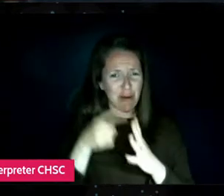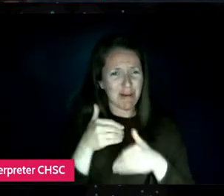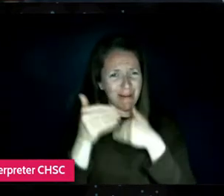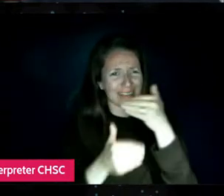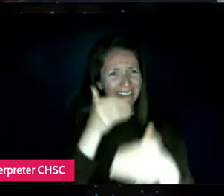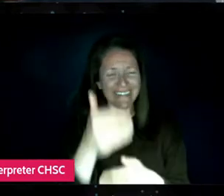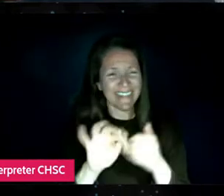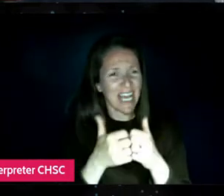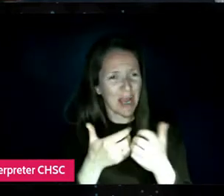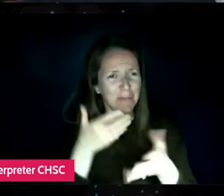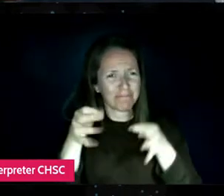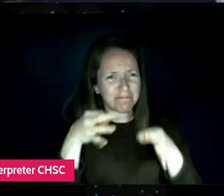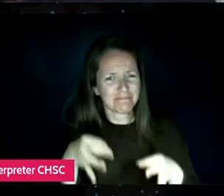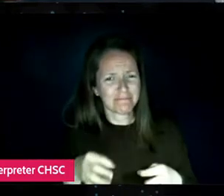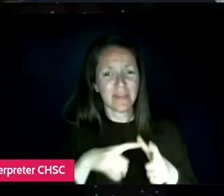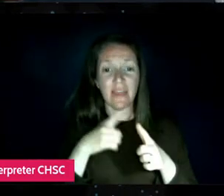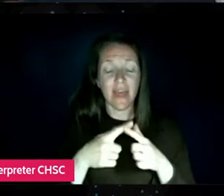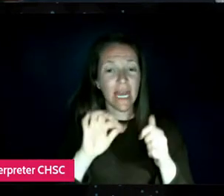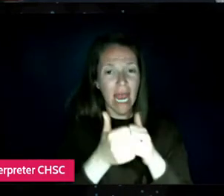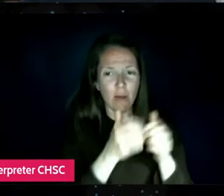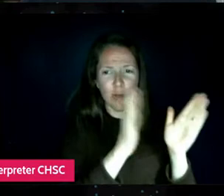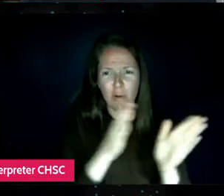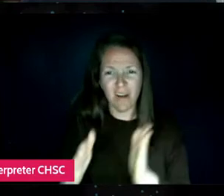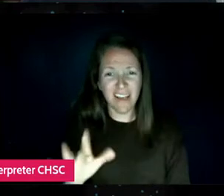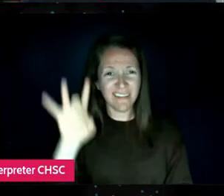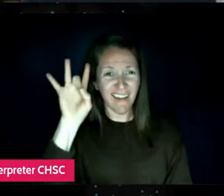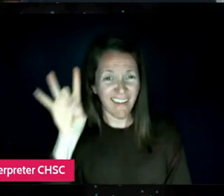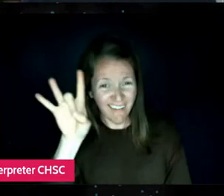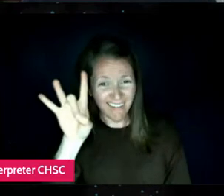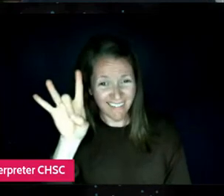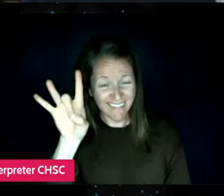process and then how you organize